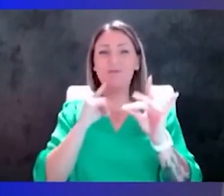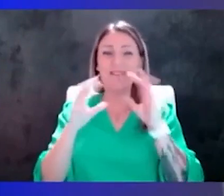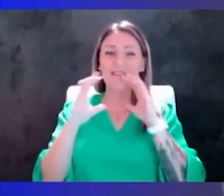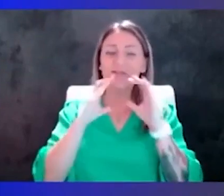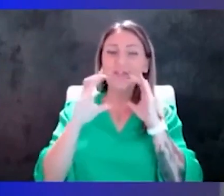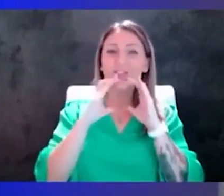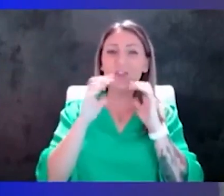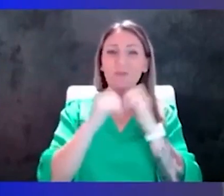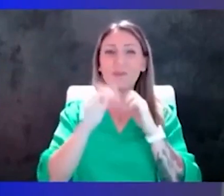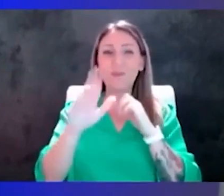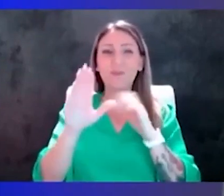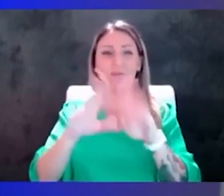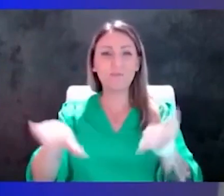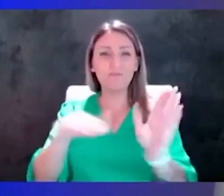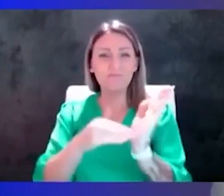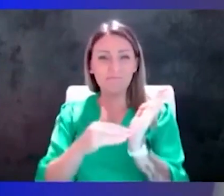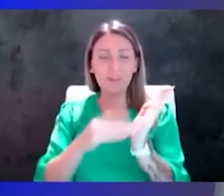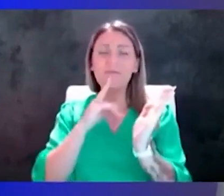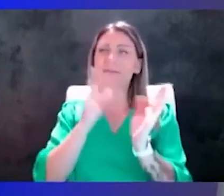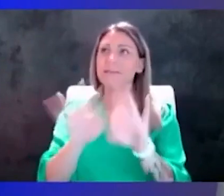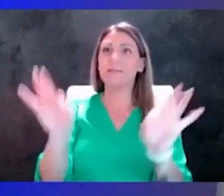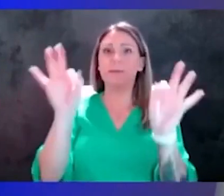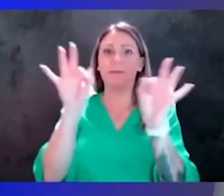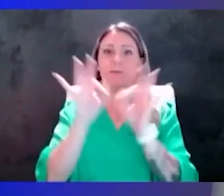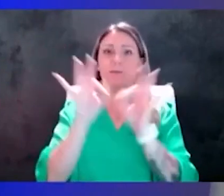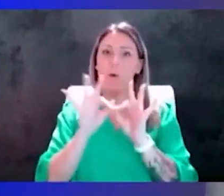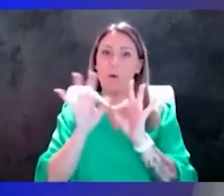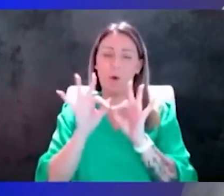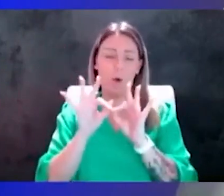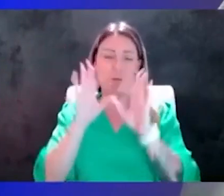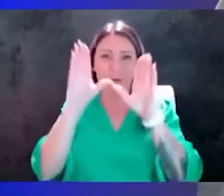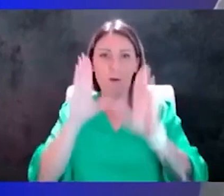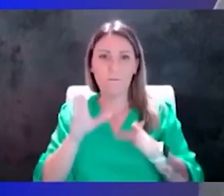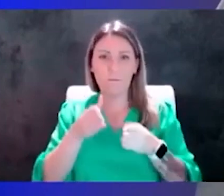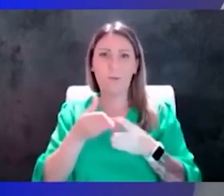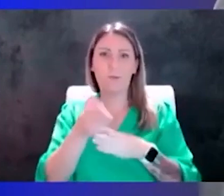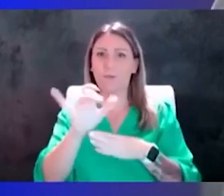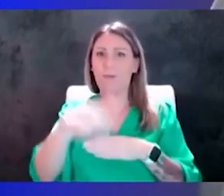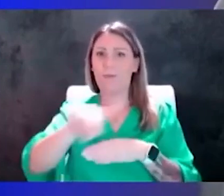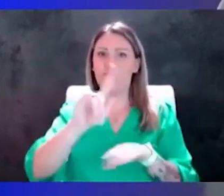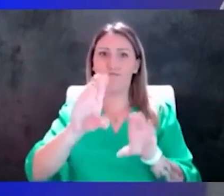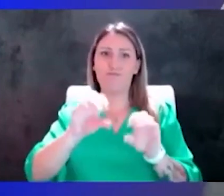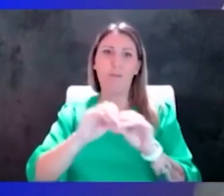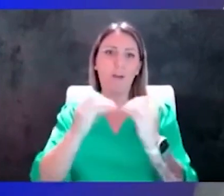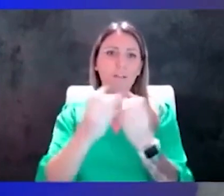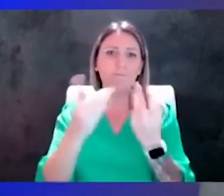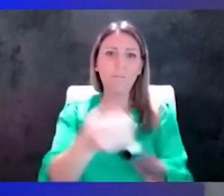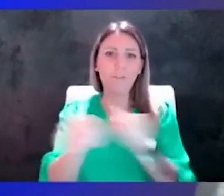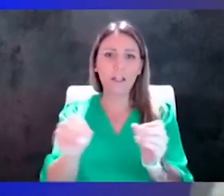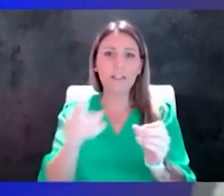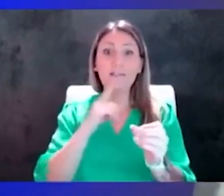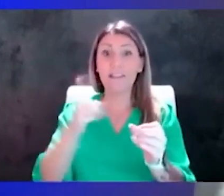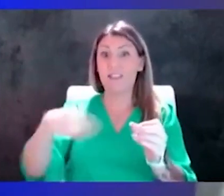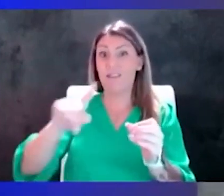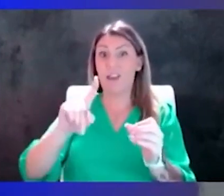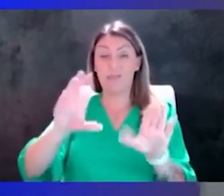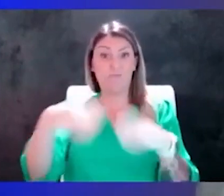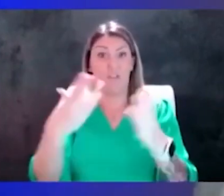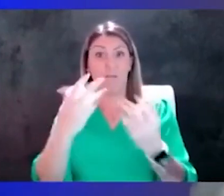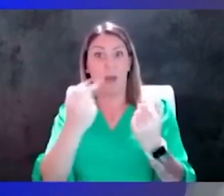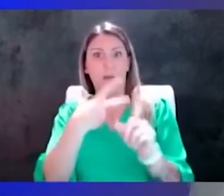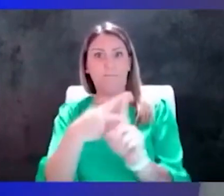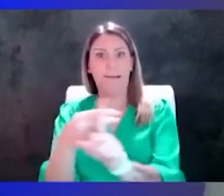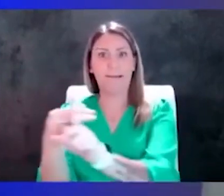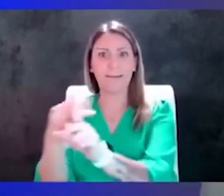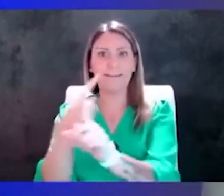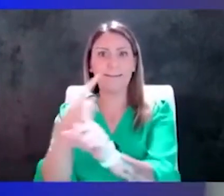be key. And so I think it's a great idea that they're doing this through the pediatricians' offices. And pediatricians, they give a lot of vaccines anyway. So a lot of vaccines happen in childhood,